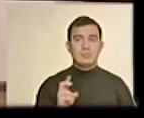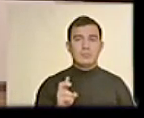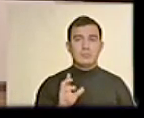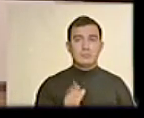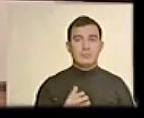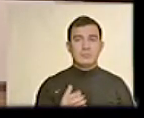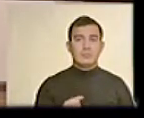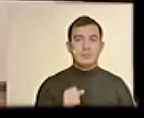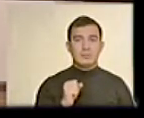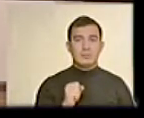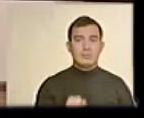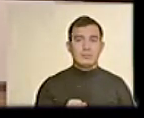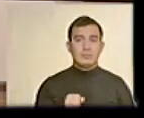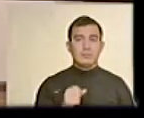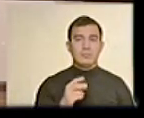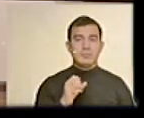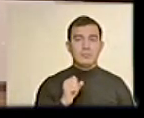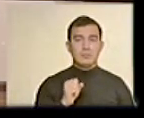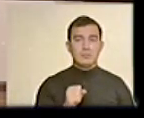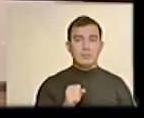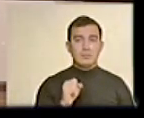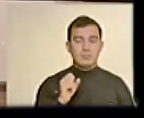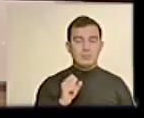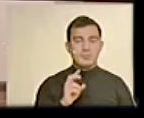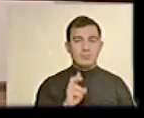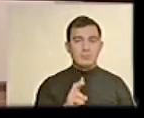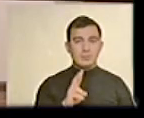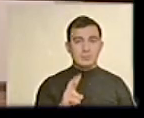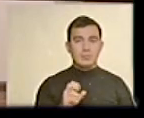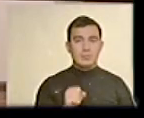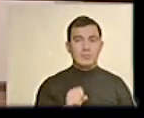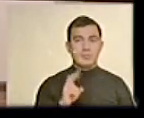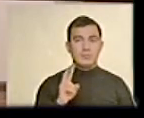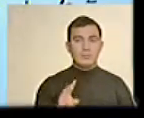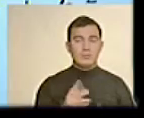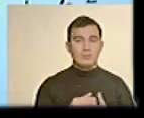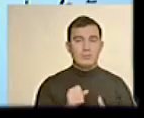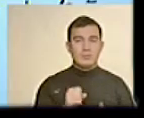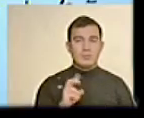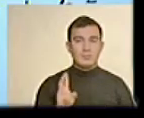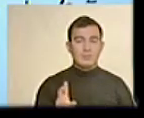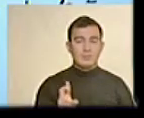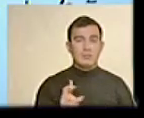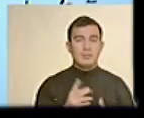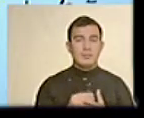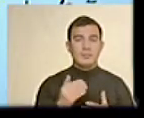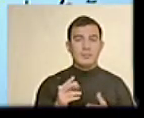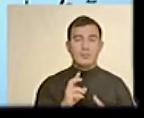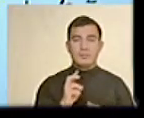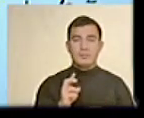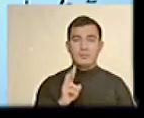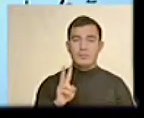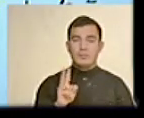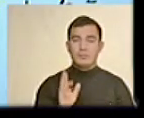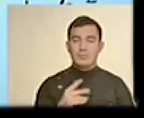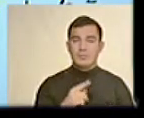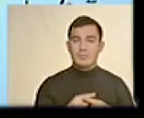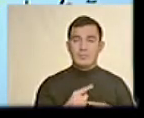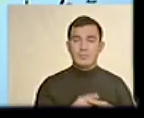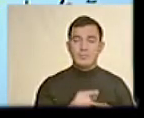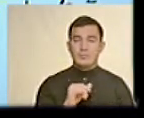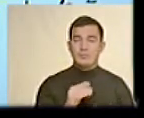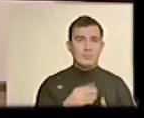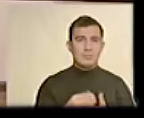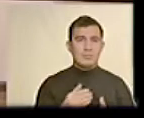a kvadrat plus 2ab plus b kvadratni hosil qildik. Mana shunday qilib ko'p xatni ko'p